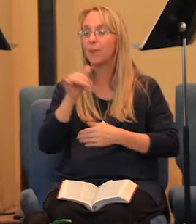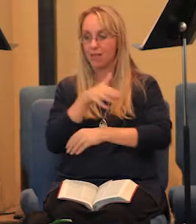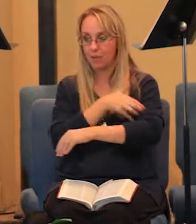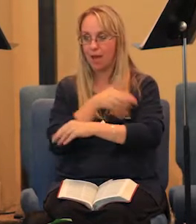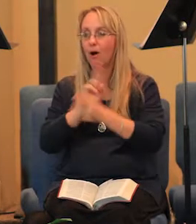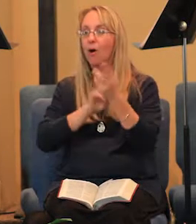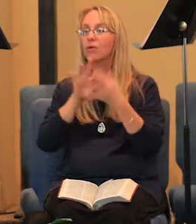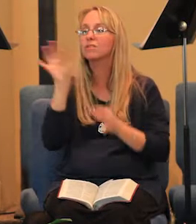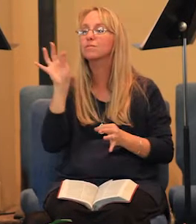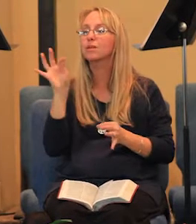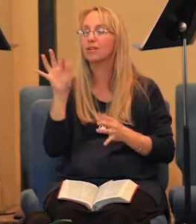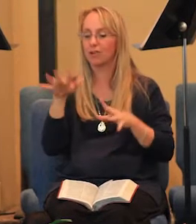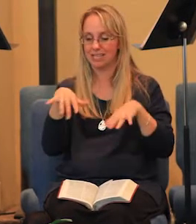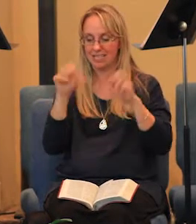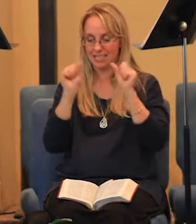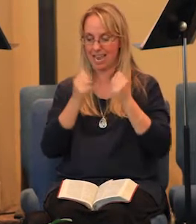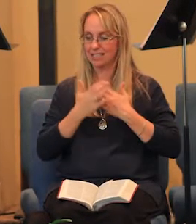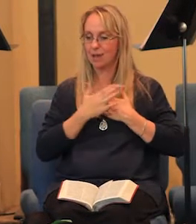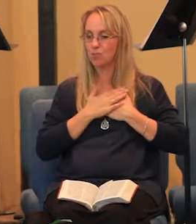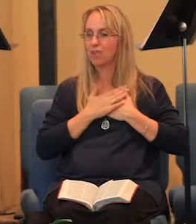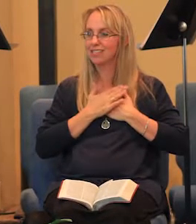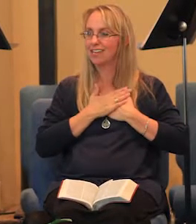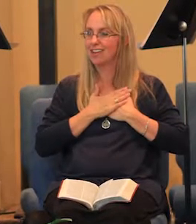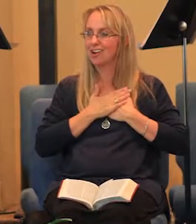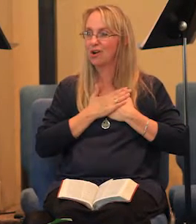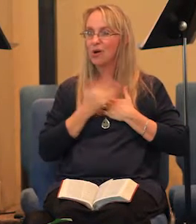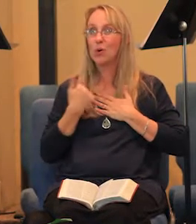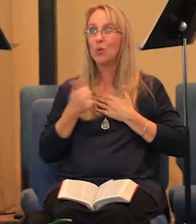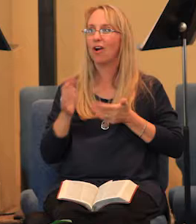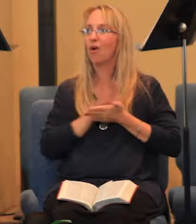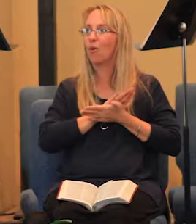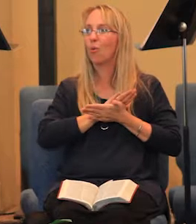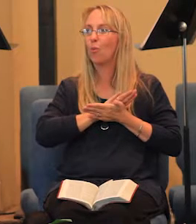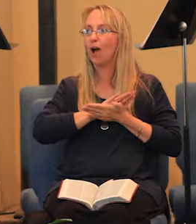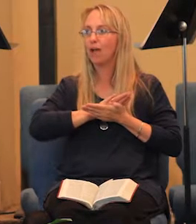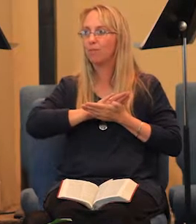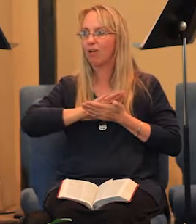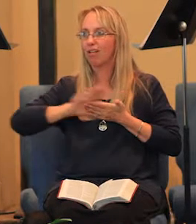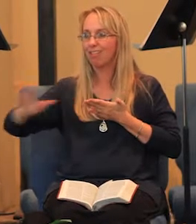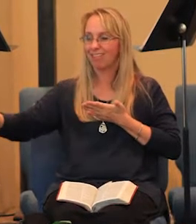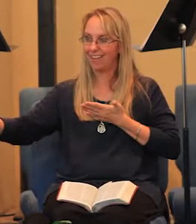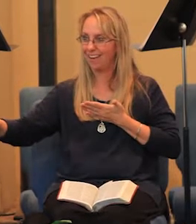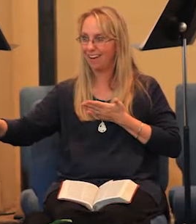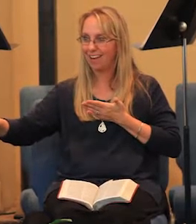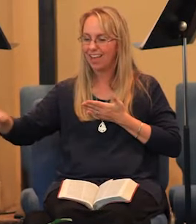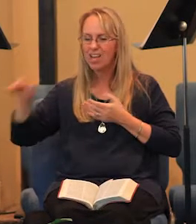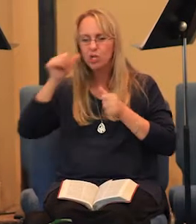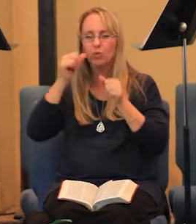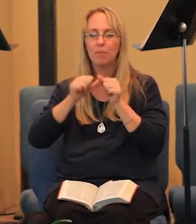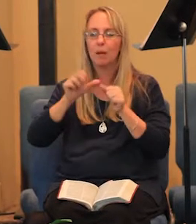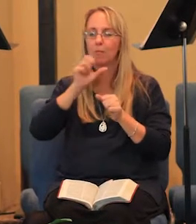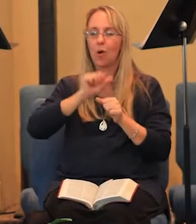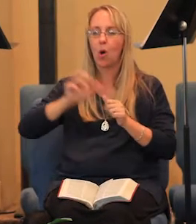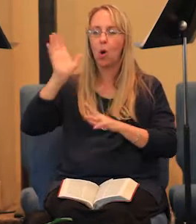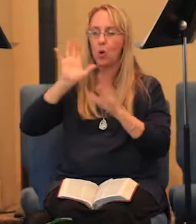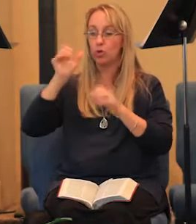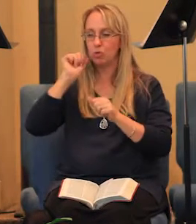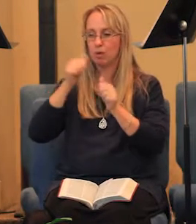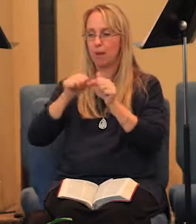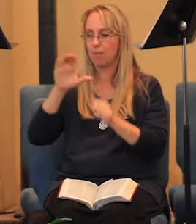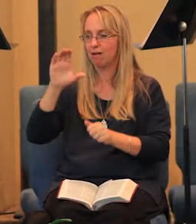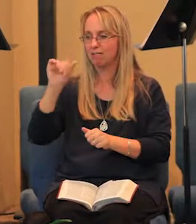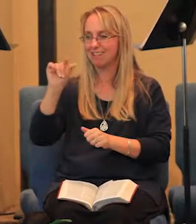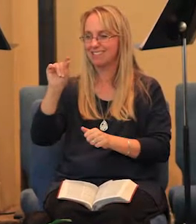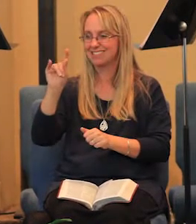Holy Spirit who takes up residence here, we're wiped clean. You guys remember back in the olden days of cassettes? How many of you remember